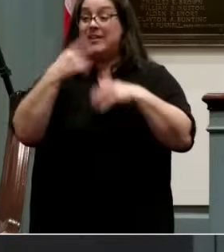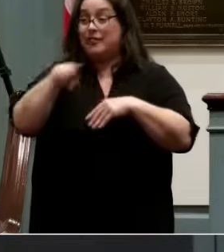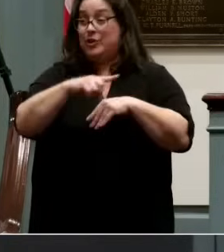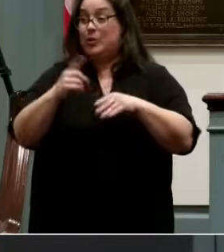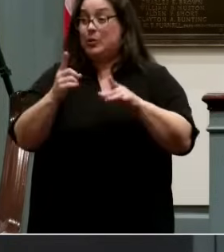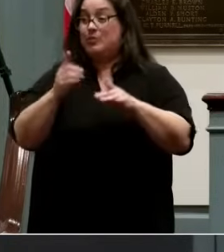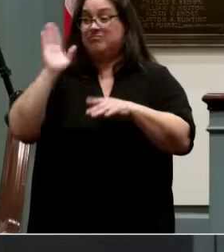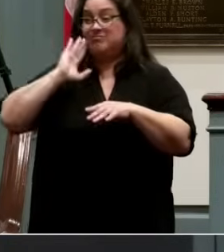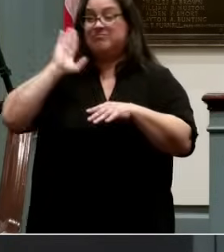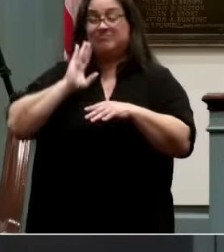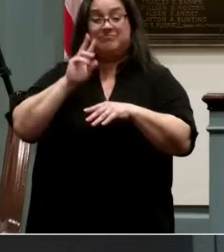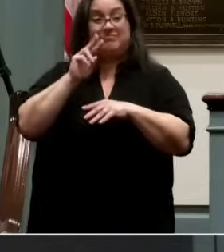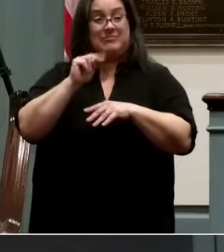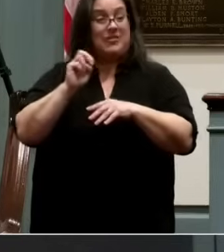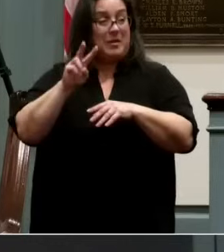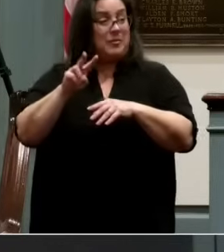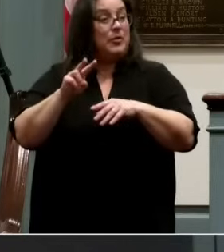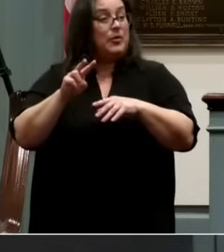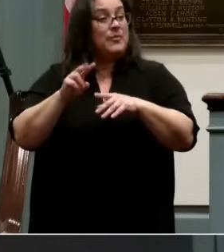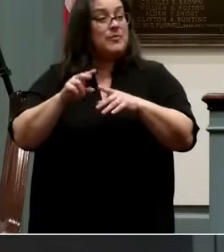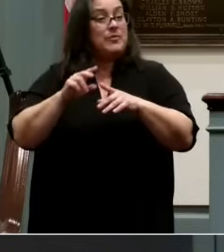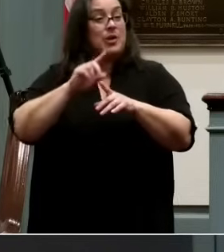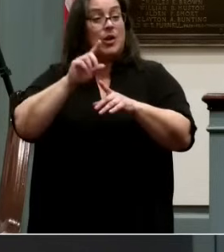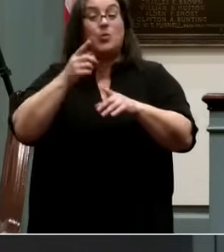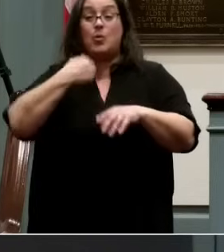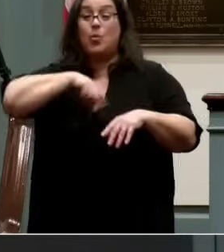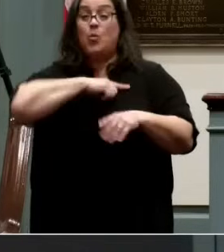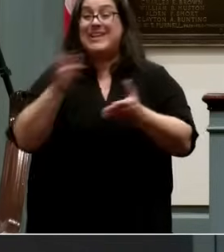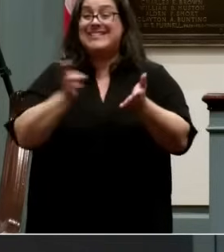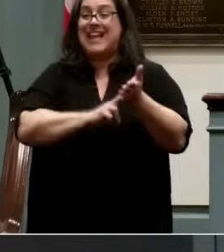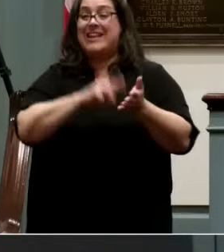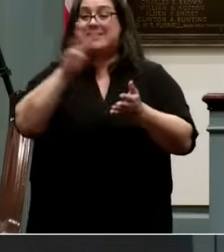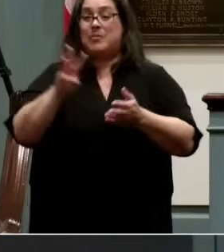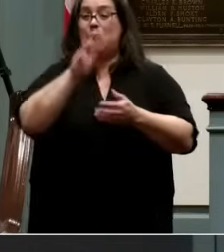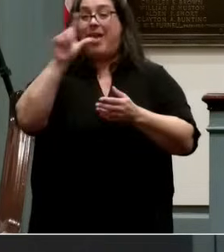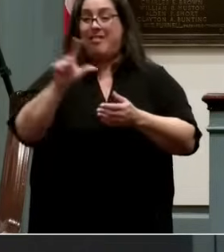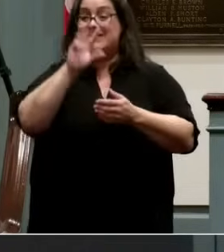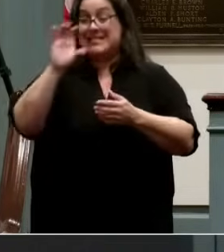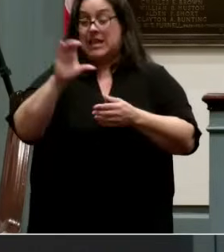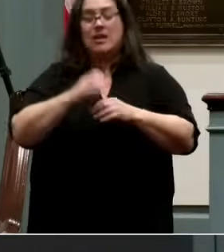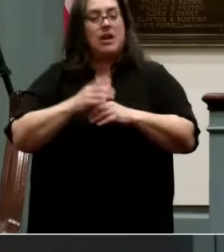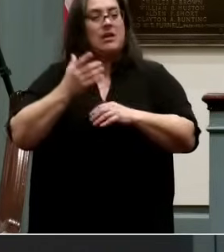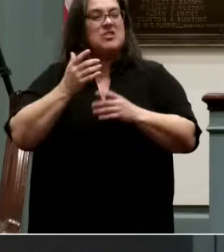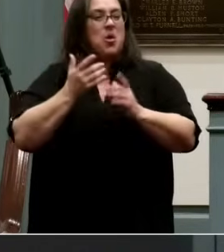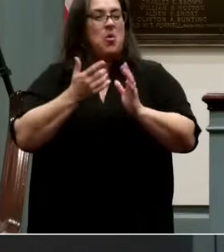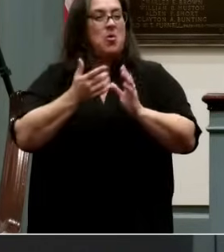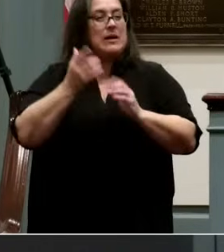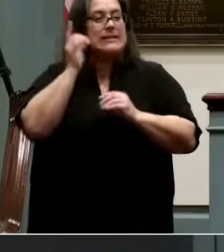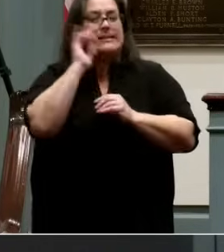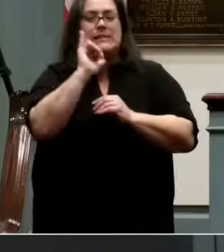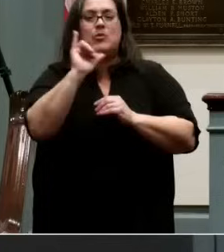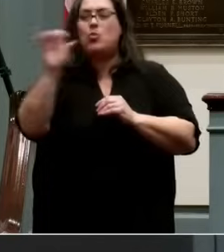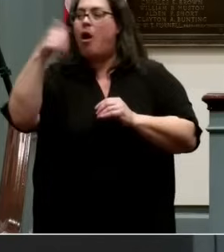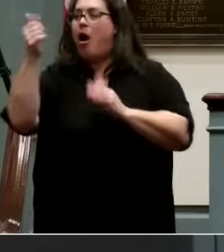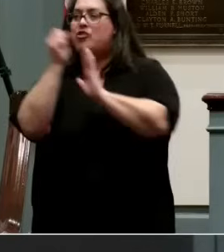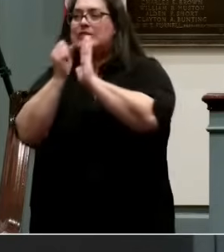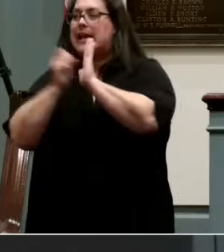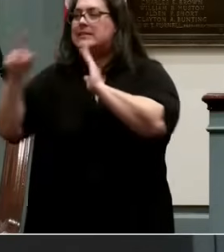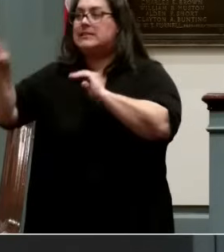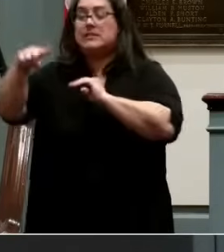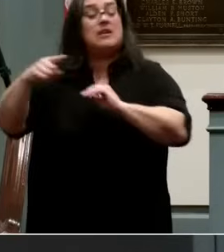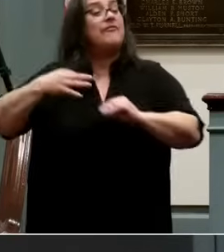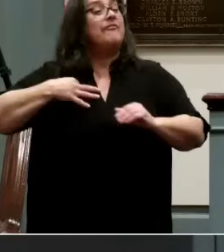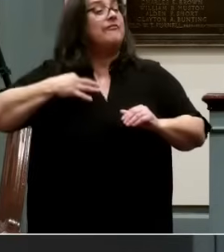this agreement creating the WLC. This model is one we've seen work in other states. It's a